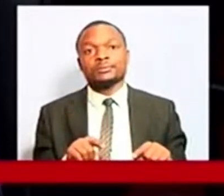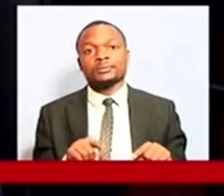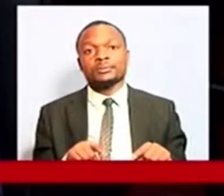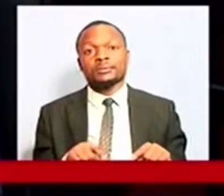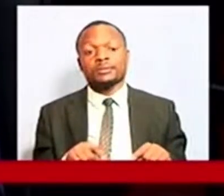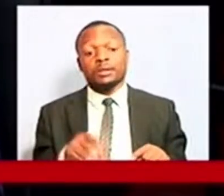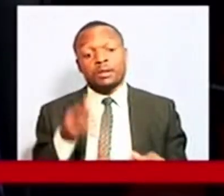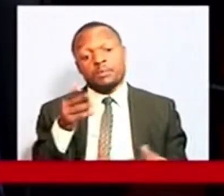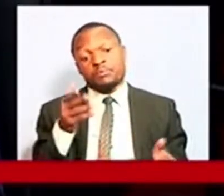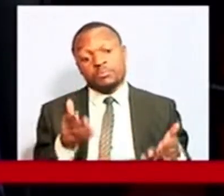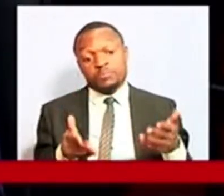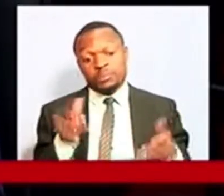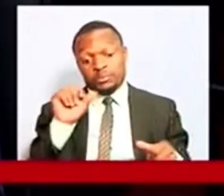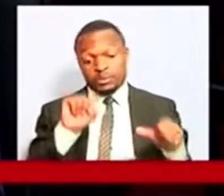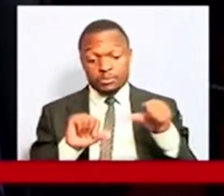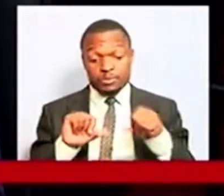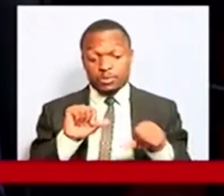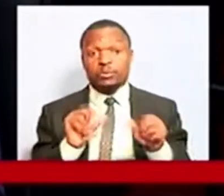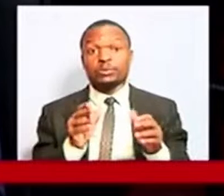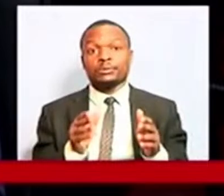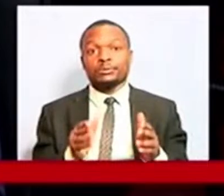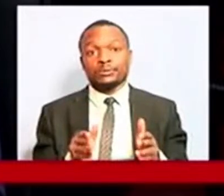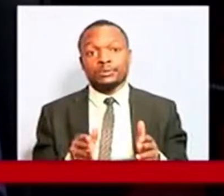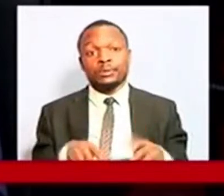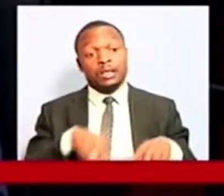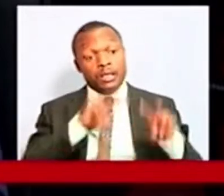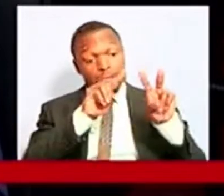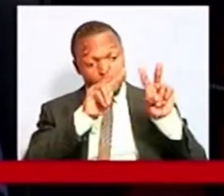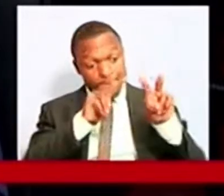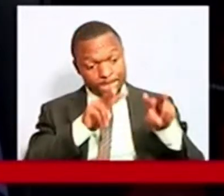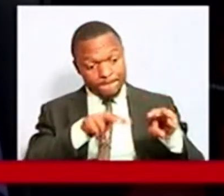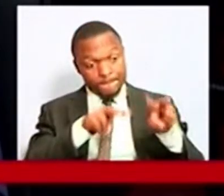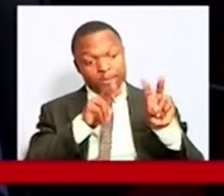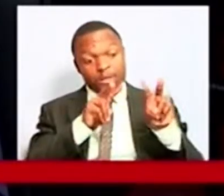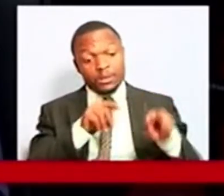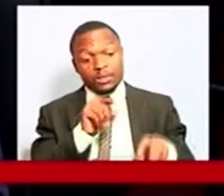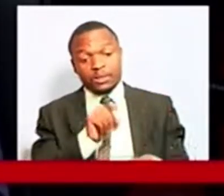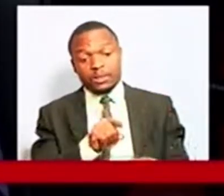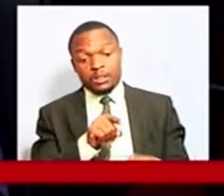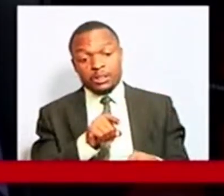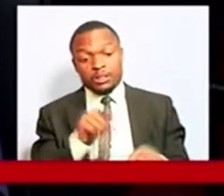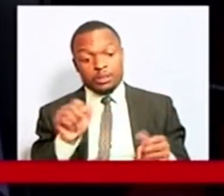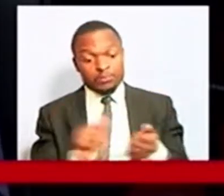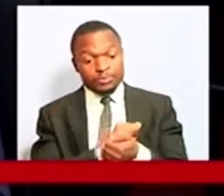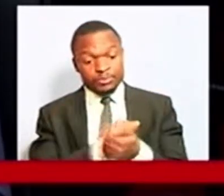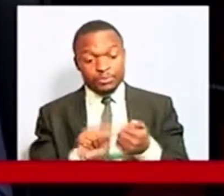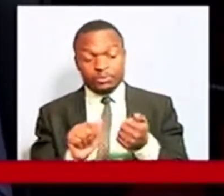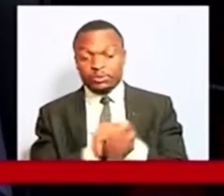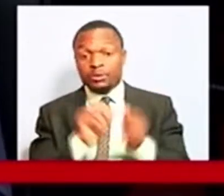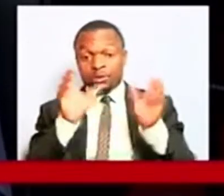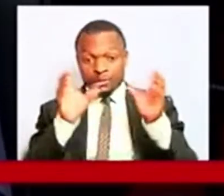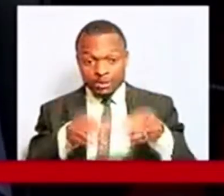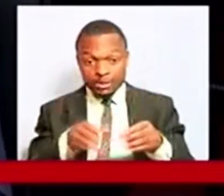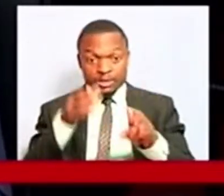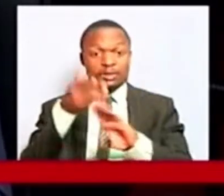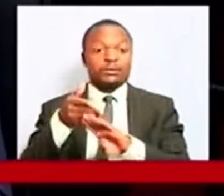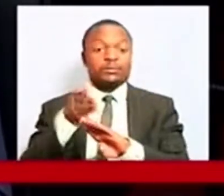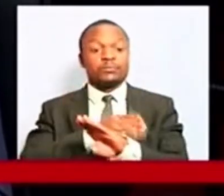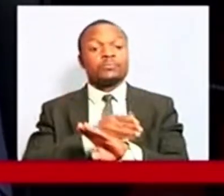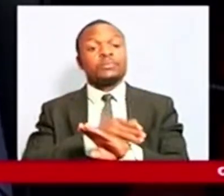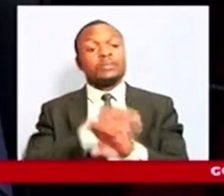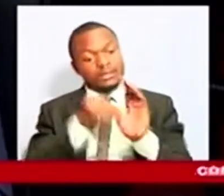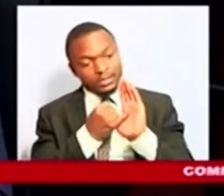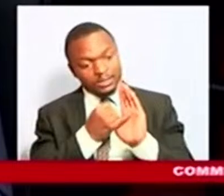whether it is the auditors who observed these defects, or the council also had earlier on observed